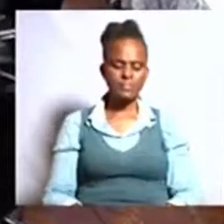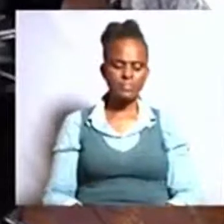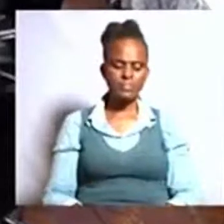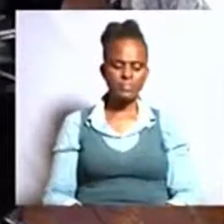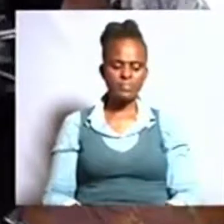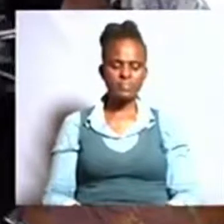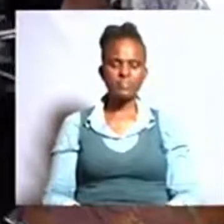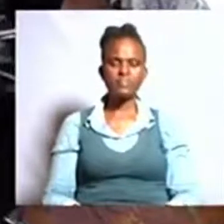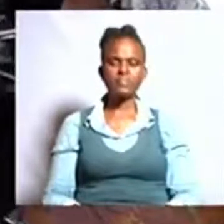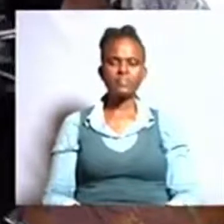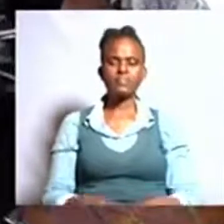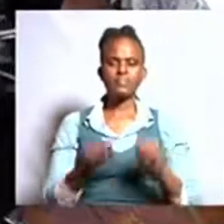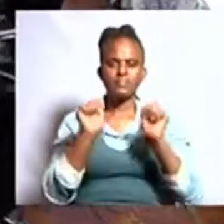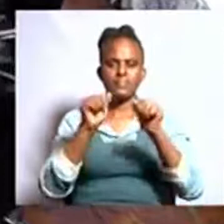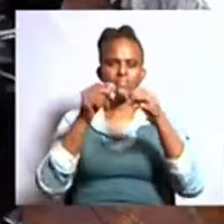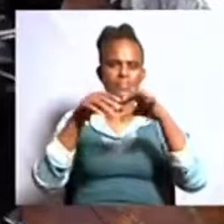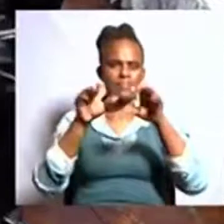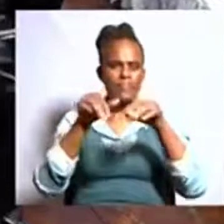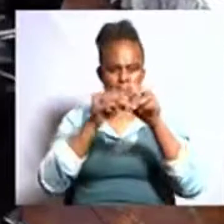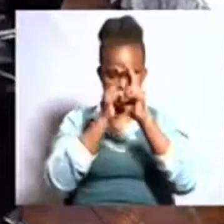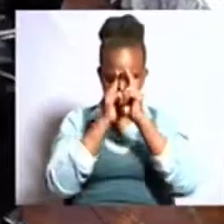Okay, can you proceed, Honorable Mfarari?